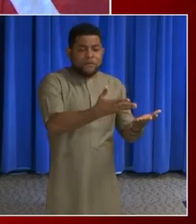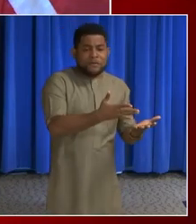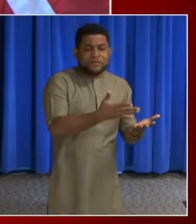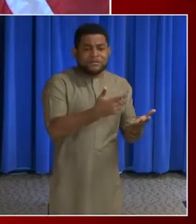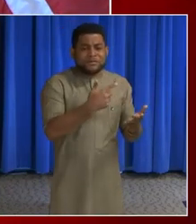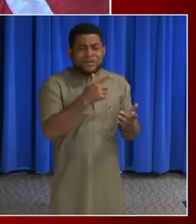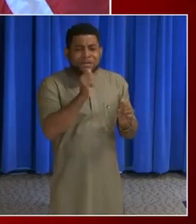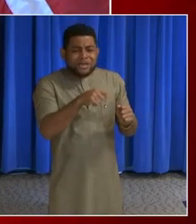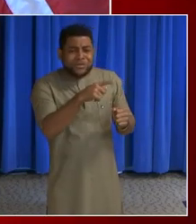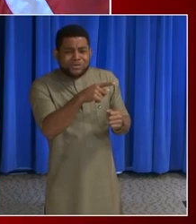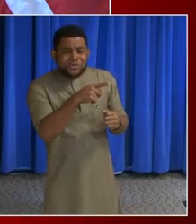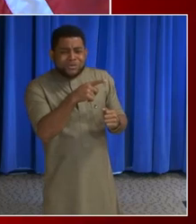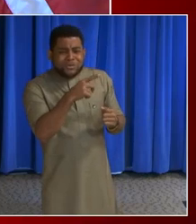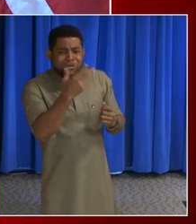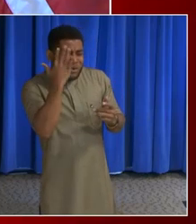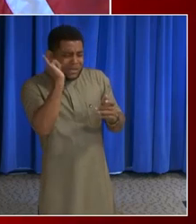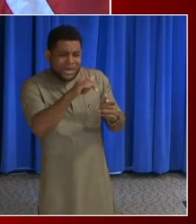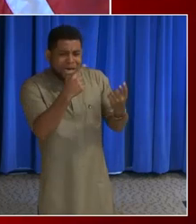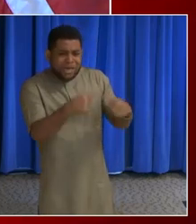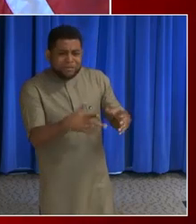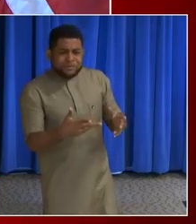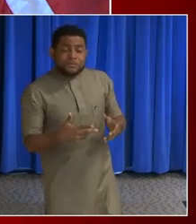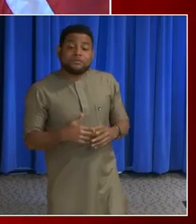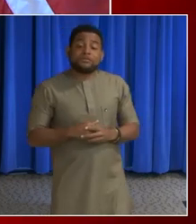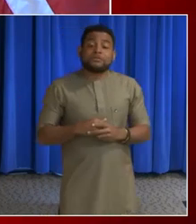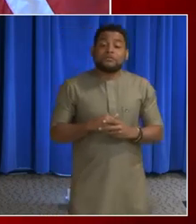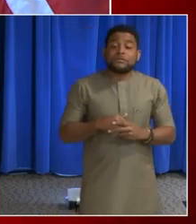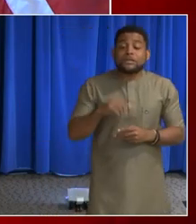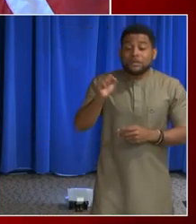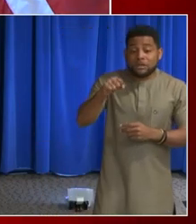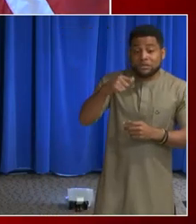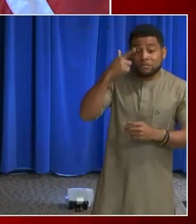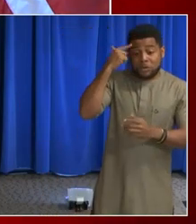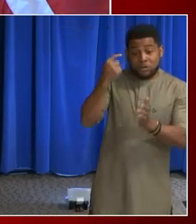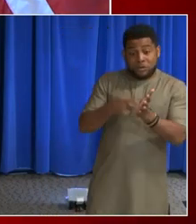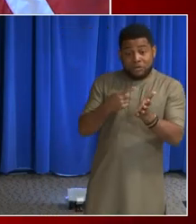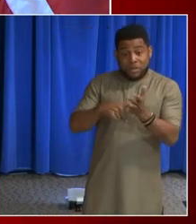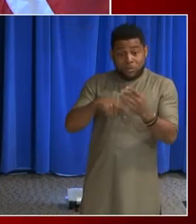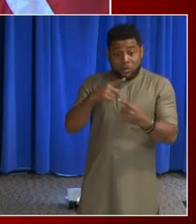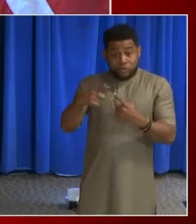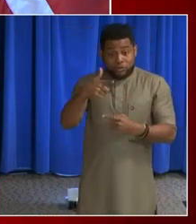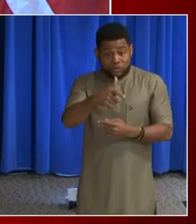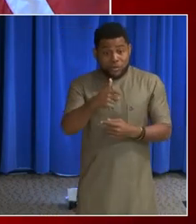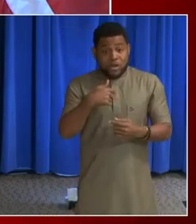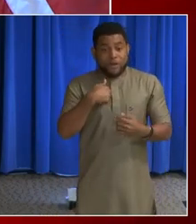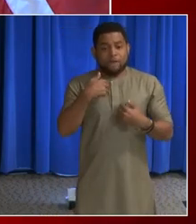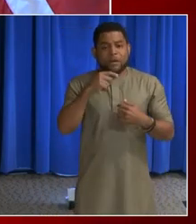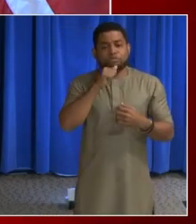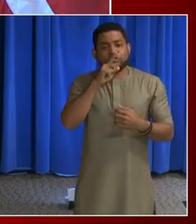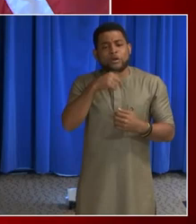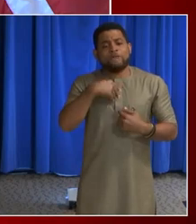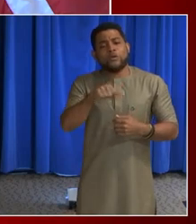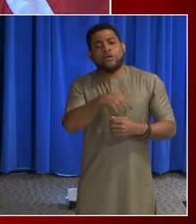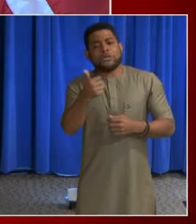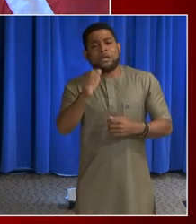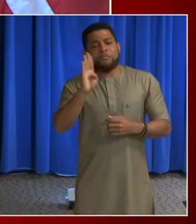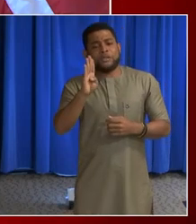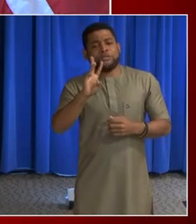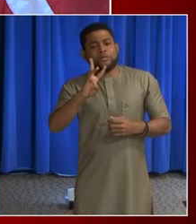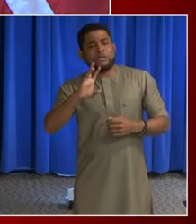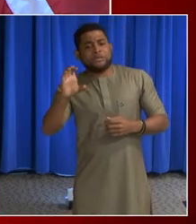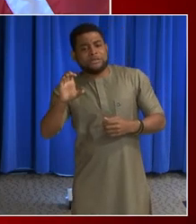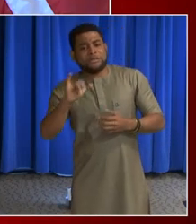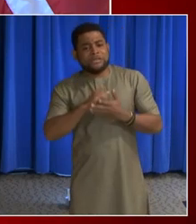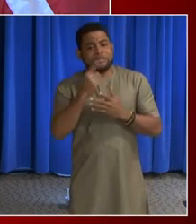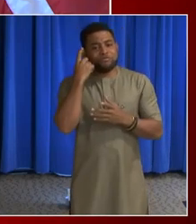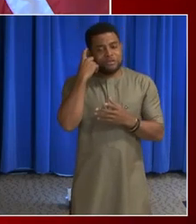protocol? Yeah, so in some instances when there are shootings, and I'm sure we've had other BWCs that release where this has been